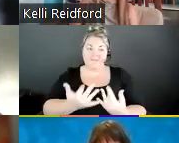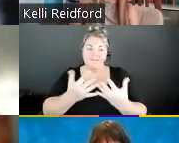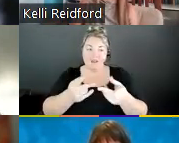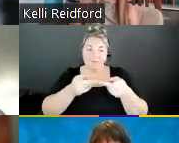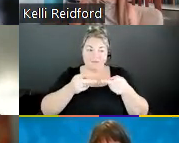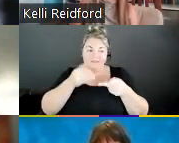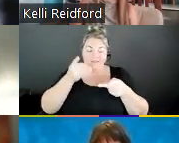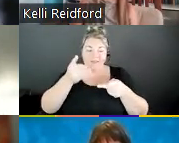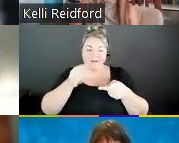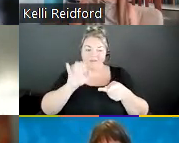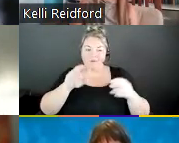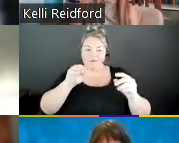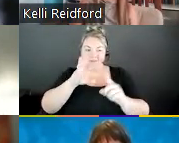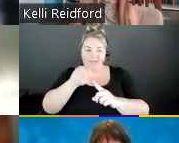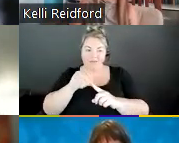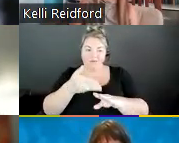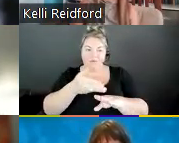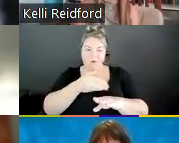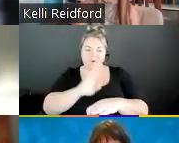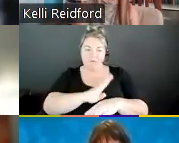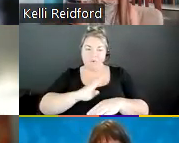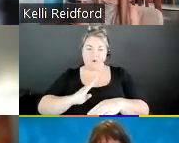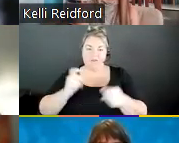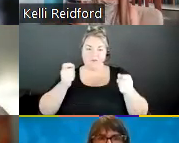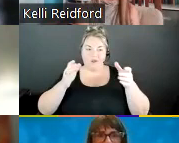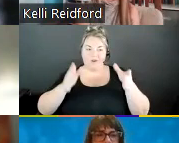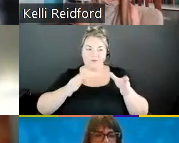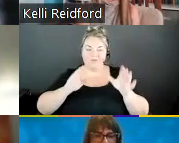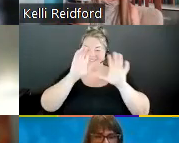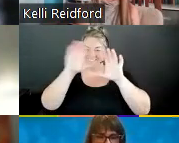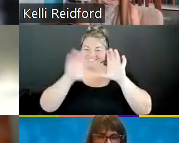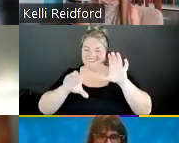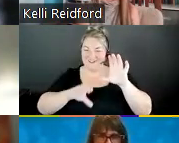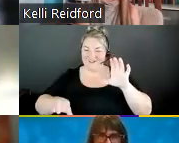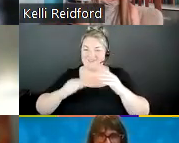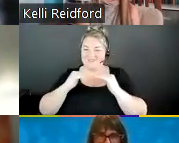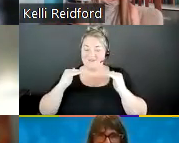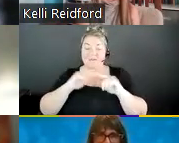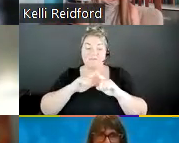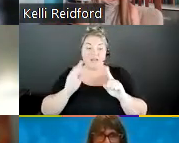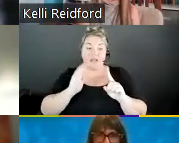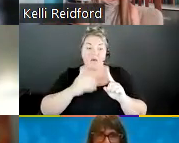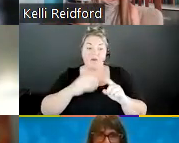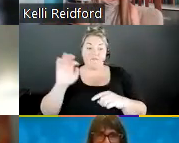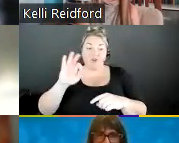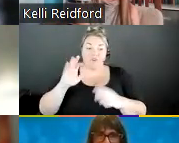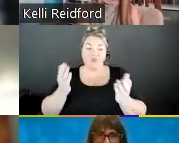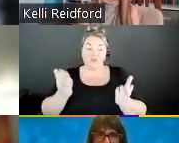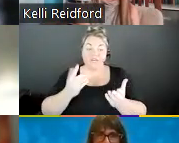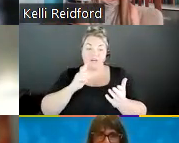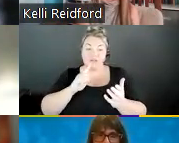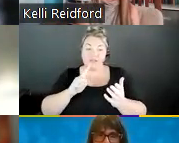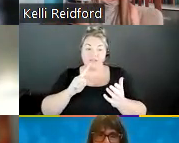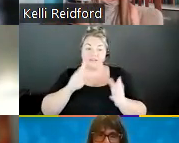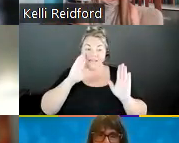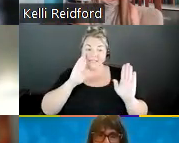before our board of directors stocked our shelves. But our furniture here is